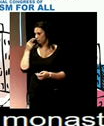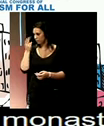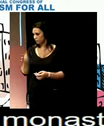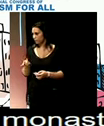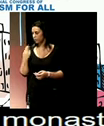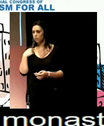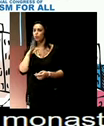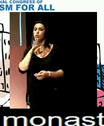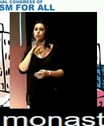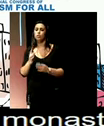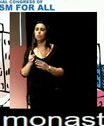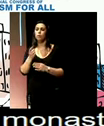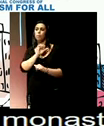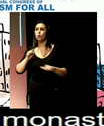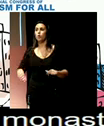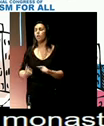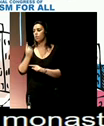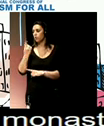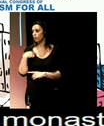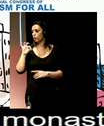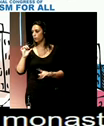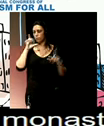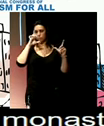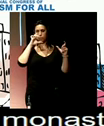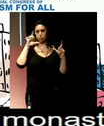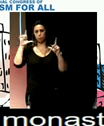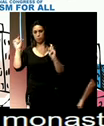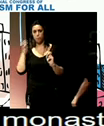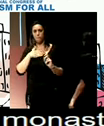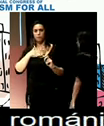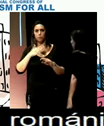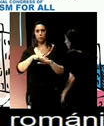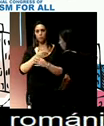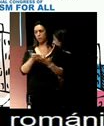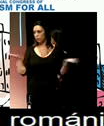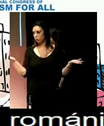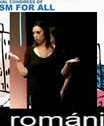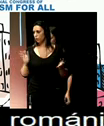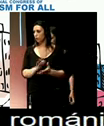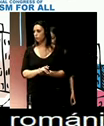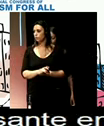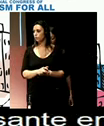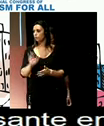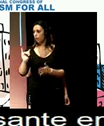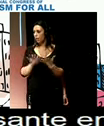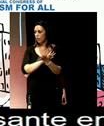Here some photos, Património para Todos, or Heritage for All, with Portuguese Sign Language.